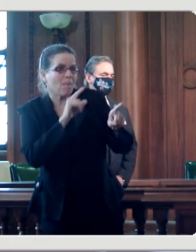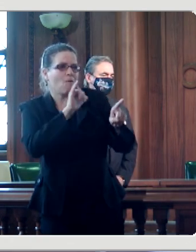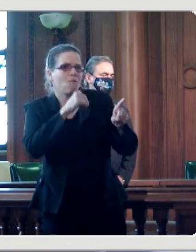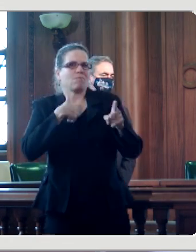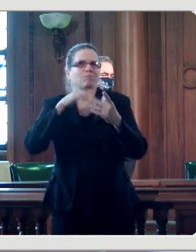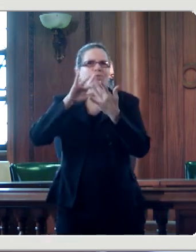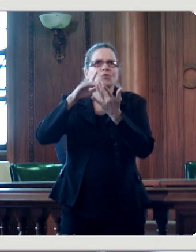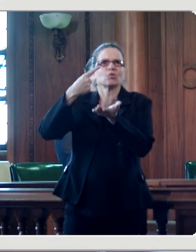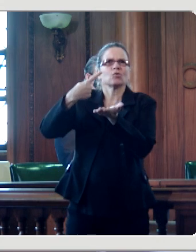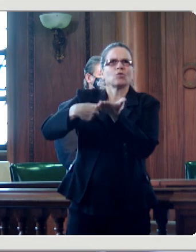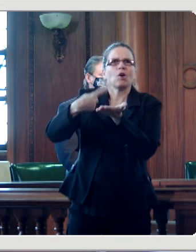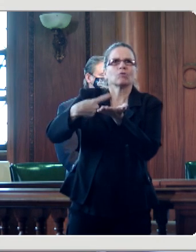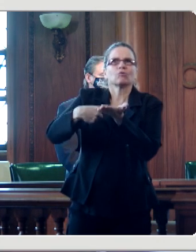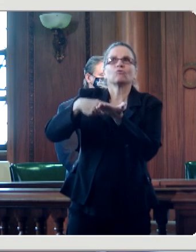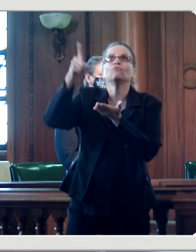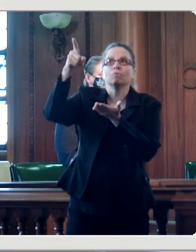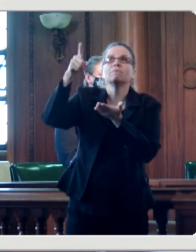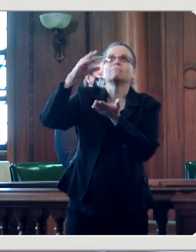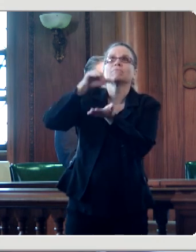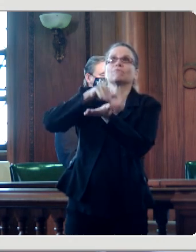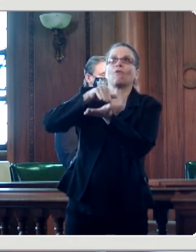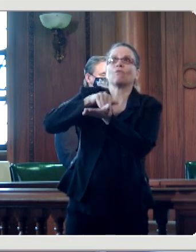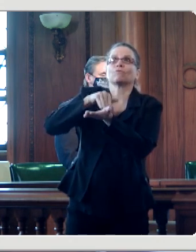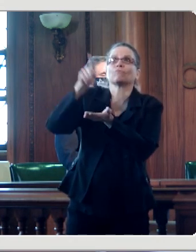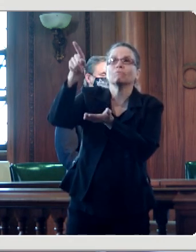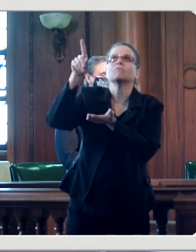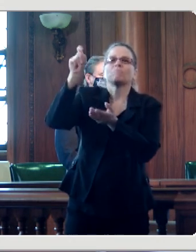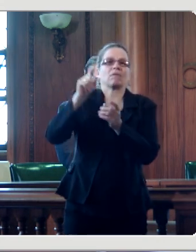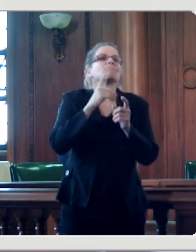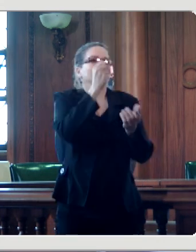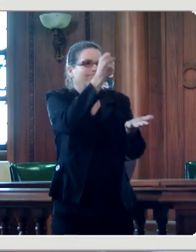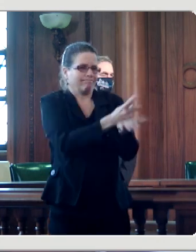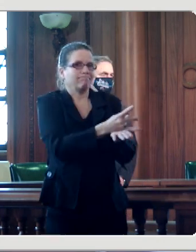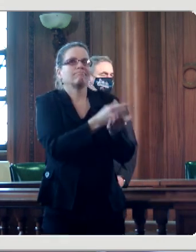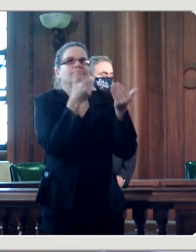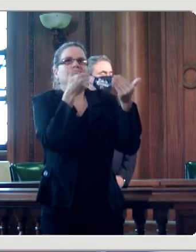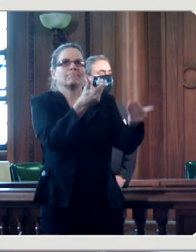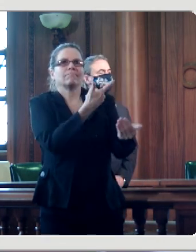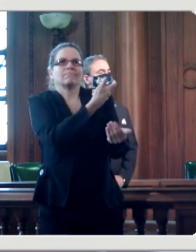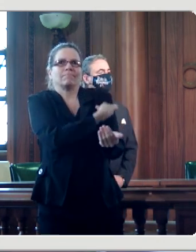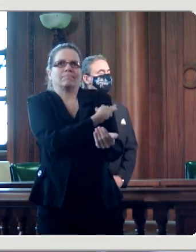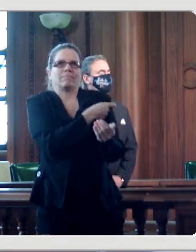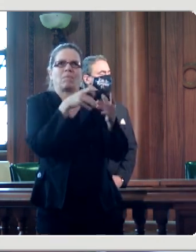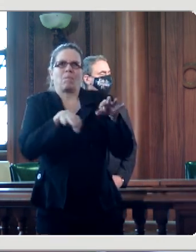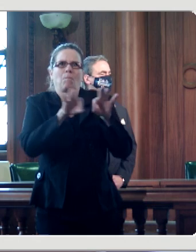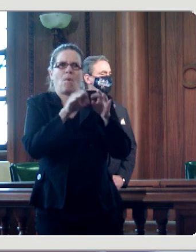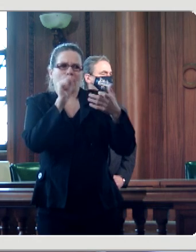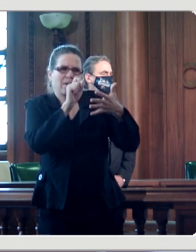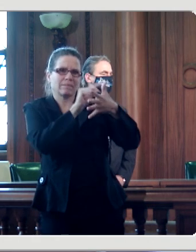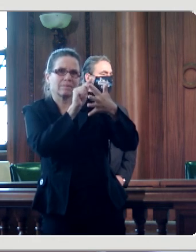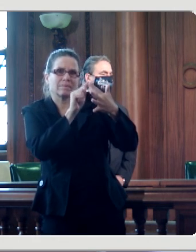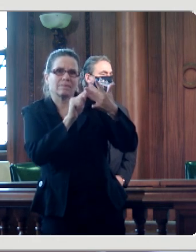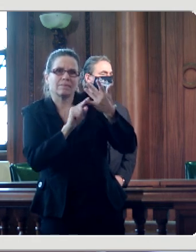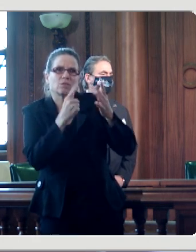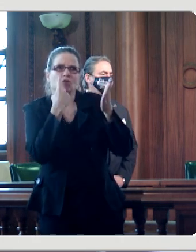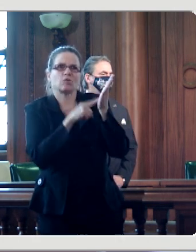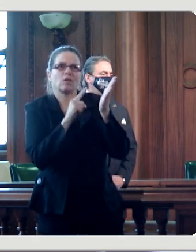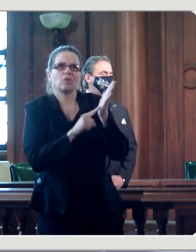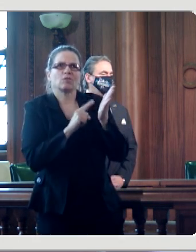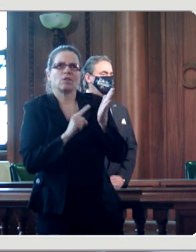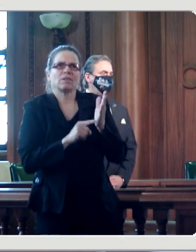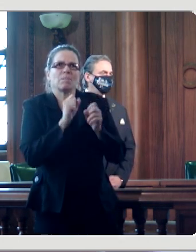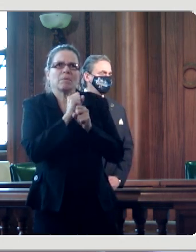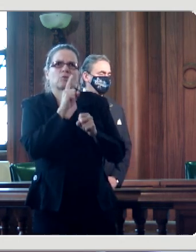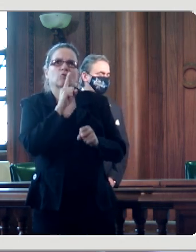this point is developing our operational protocols, some of which are already in